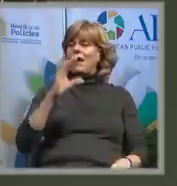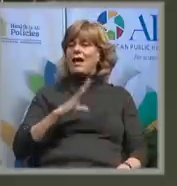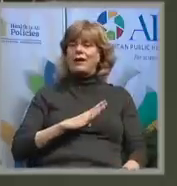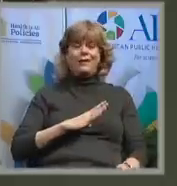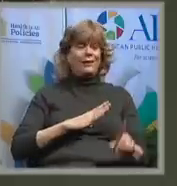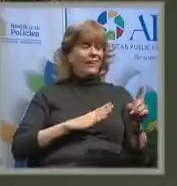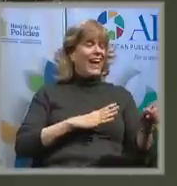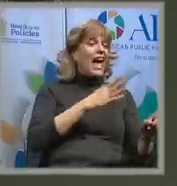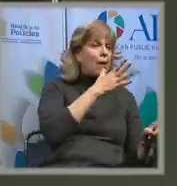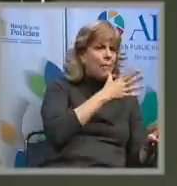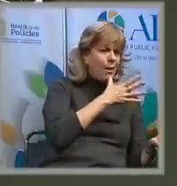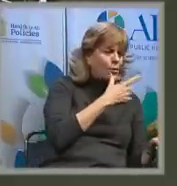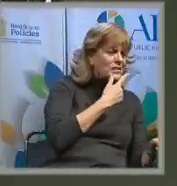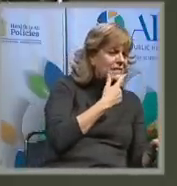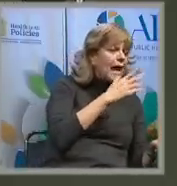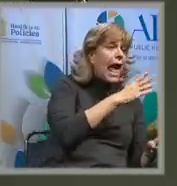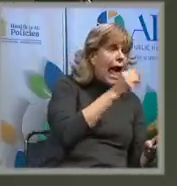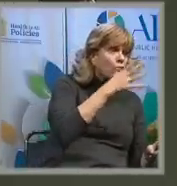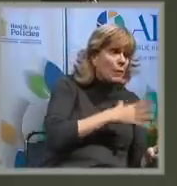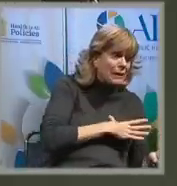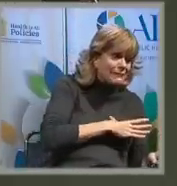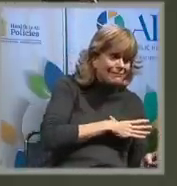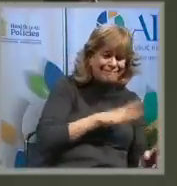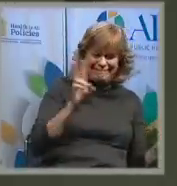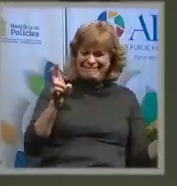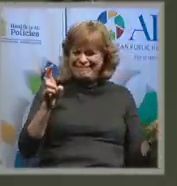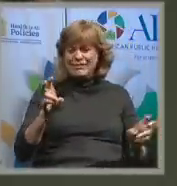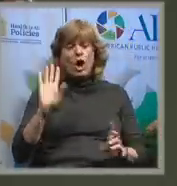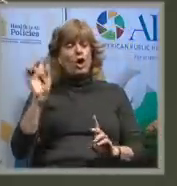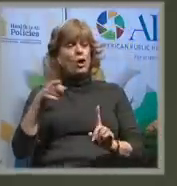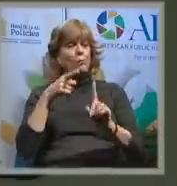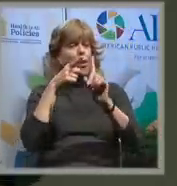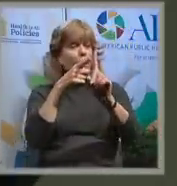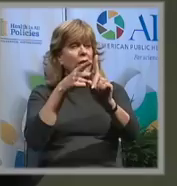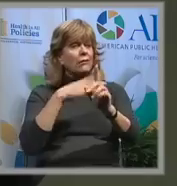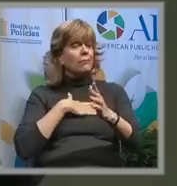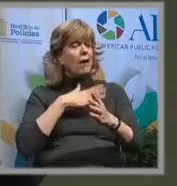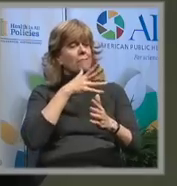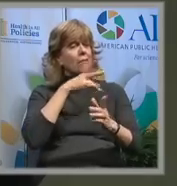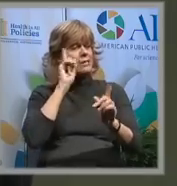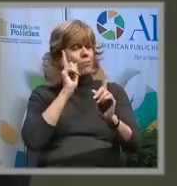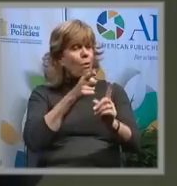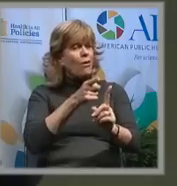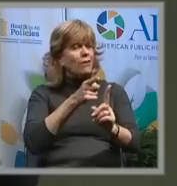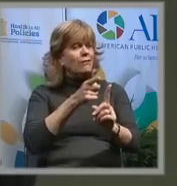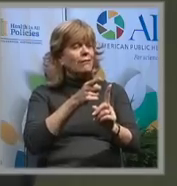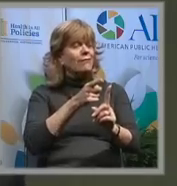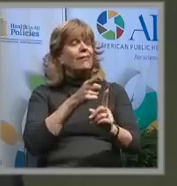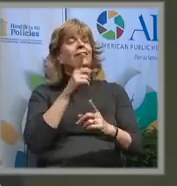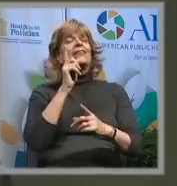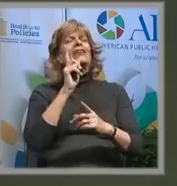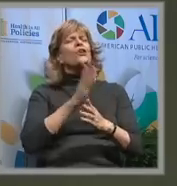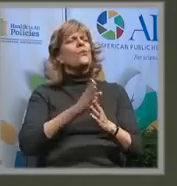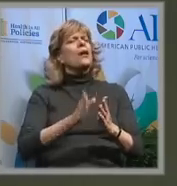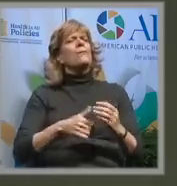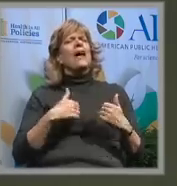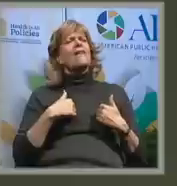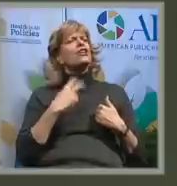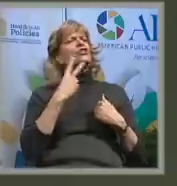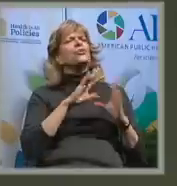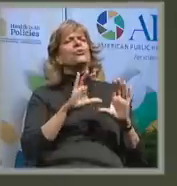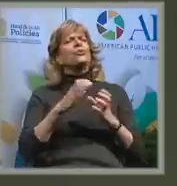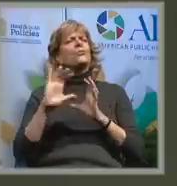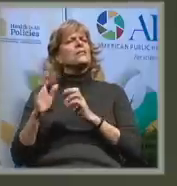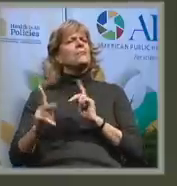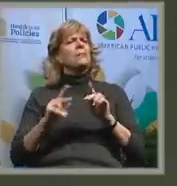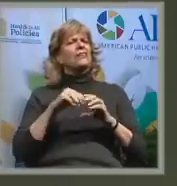women. And her point, Hearst's point, my mama's point, was that you end up having two groups of people